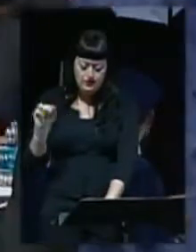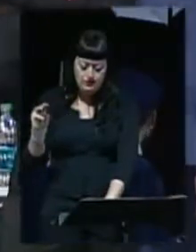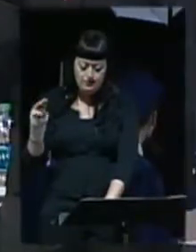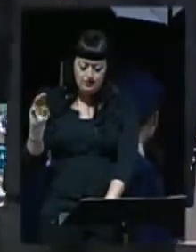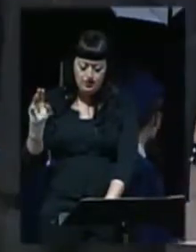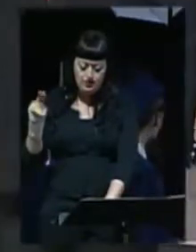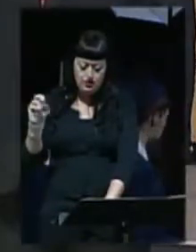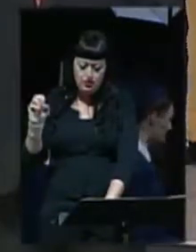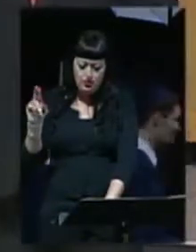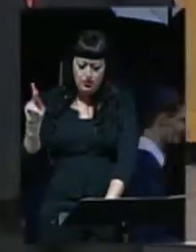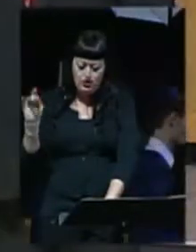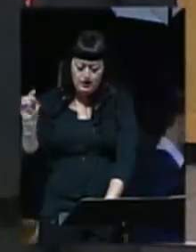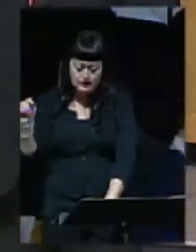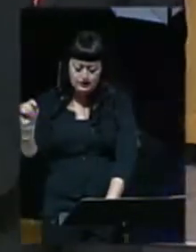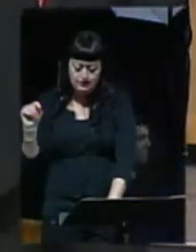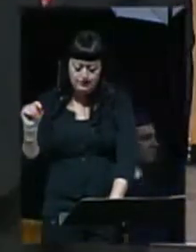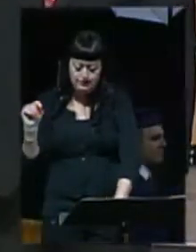Liam Norkett.